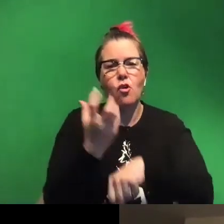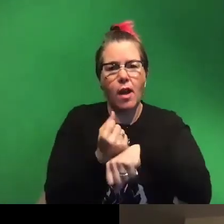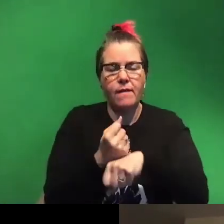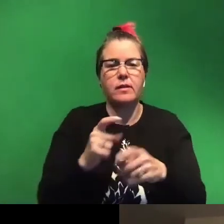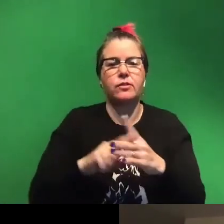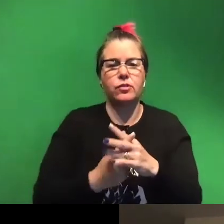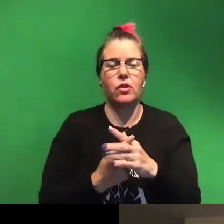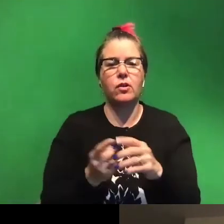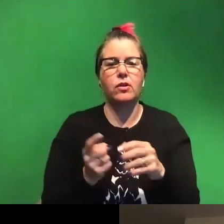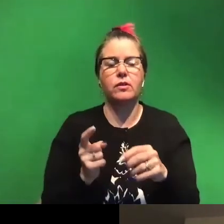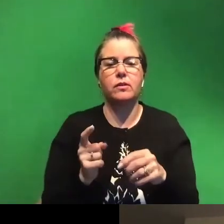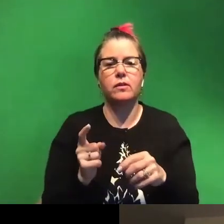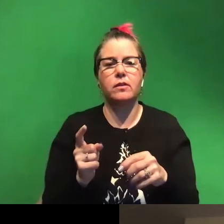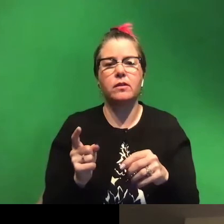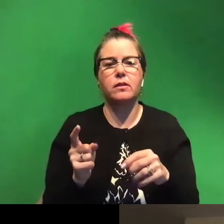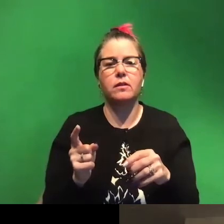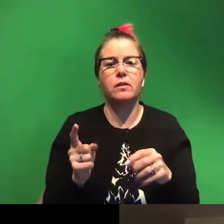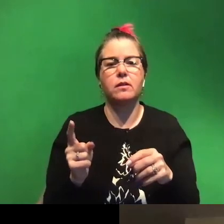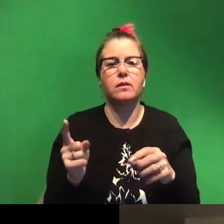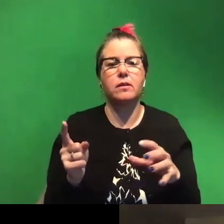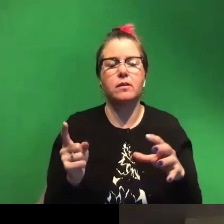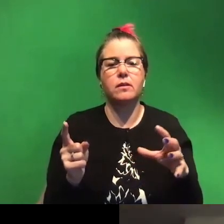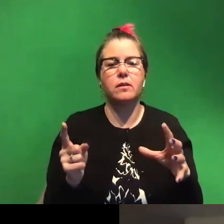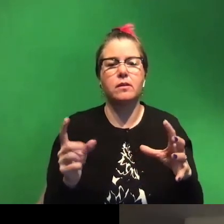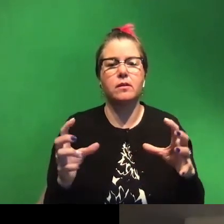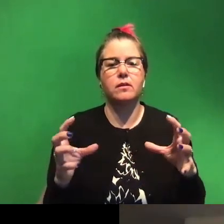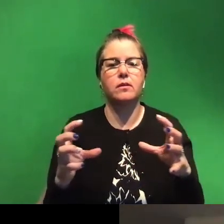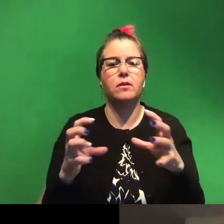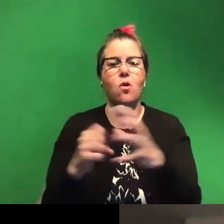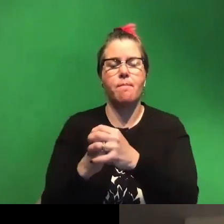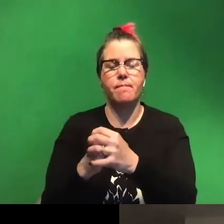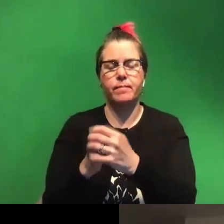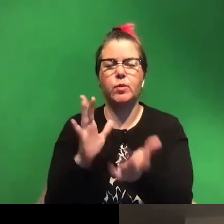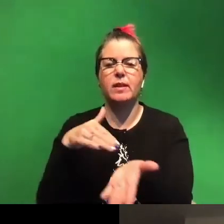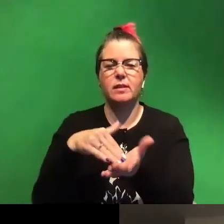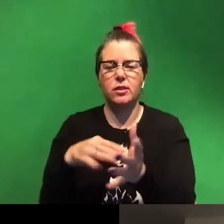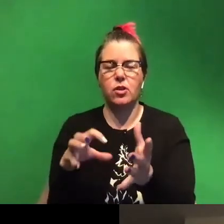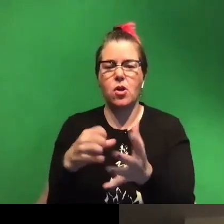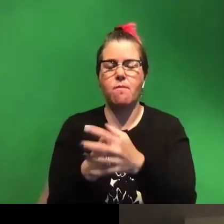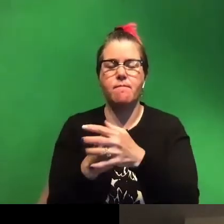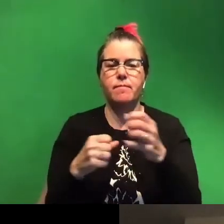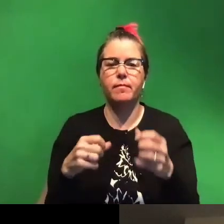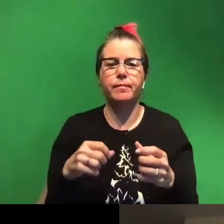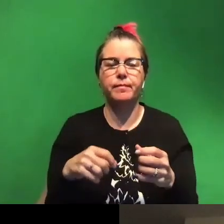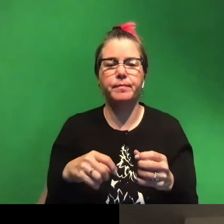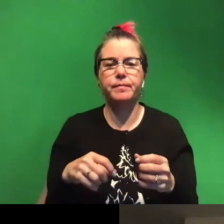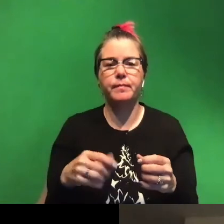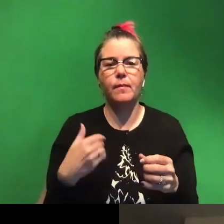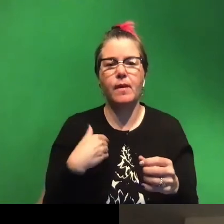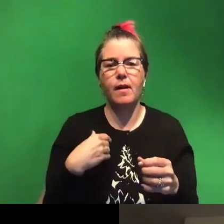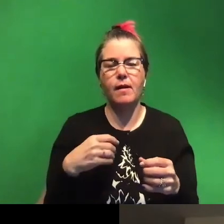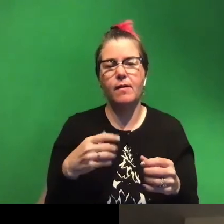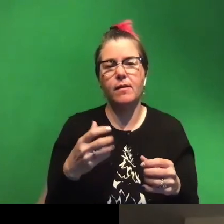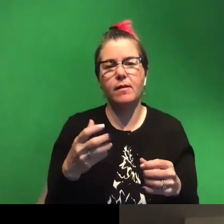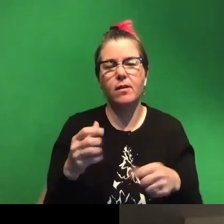making it a place where things go to the center. So you have a kind of like a